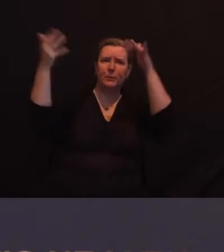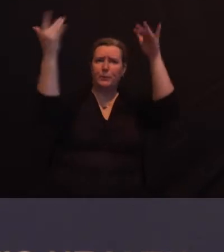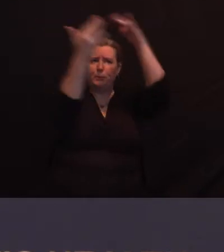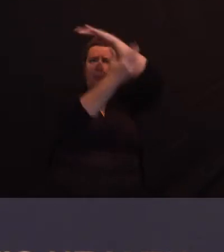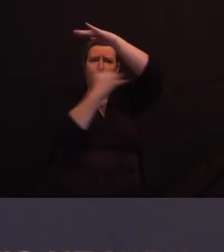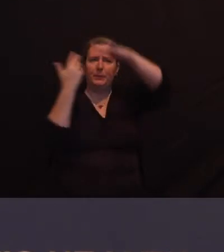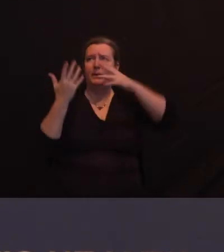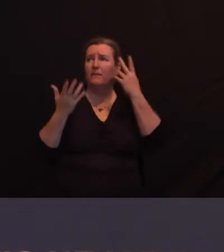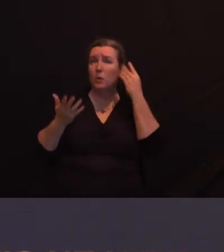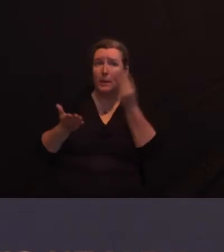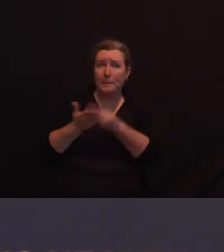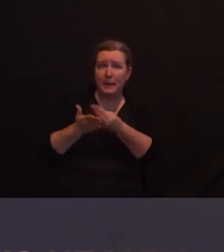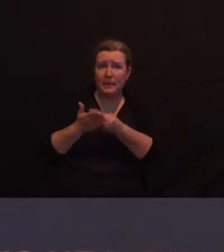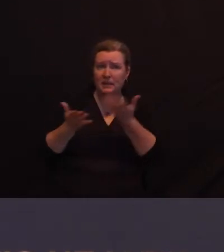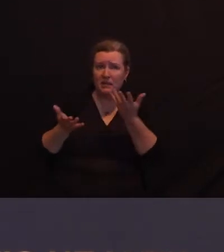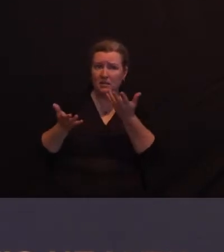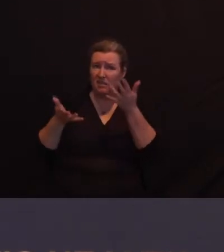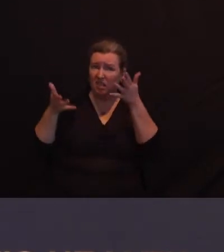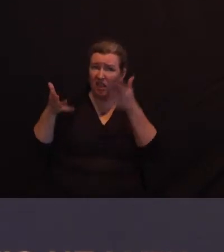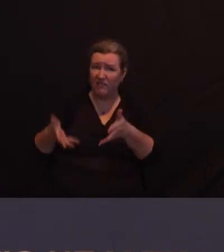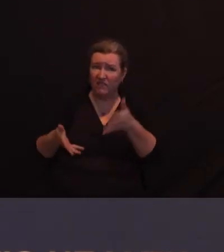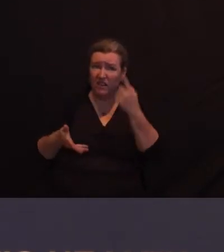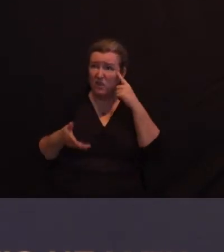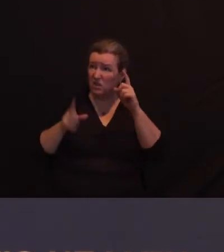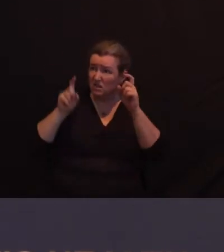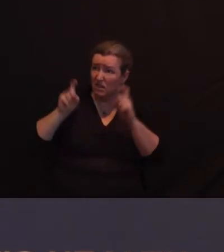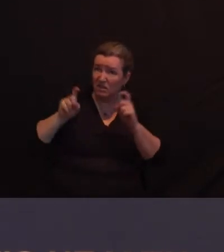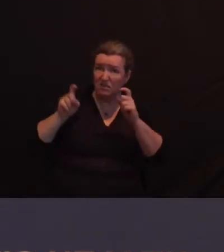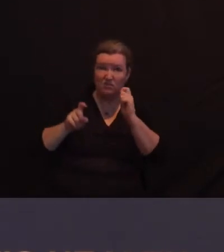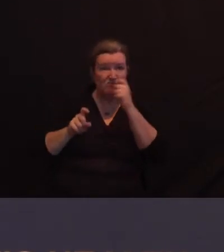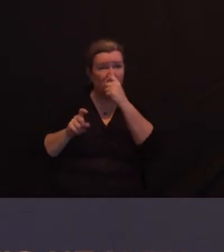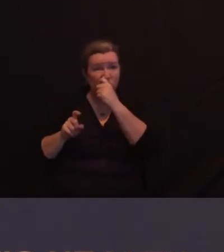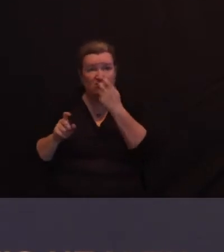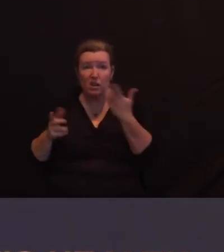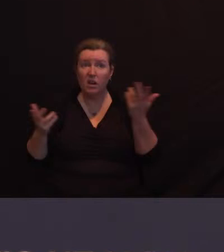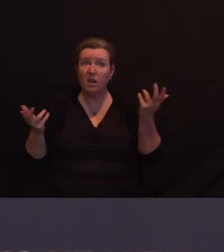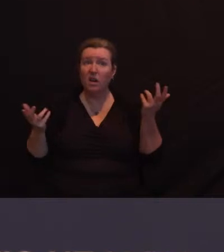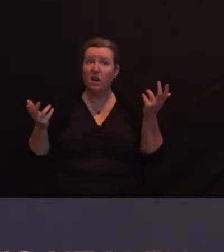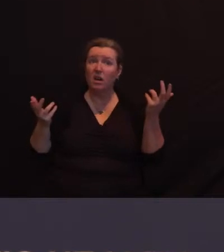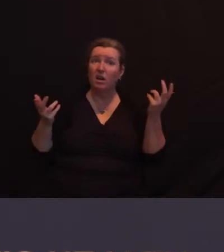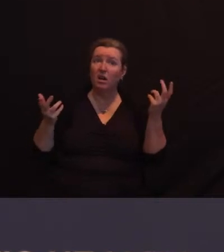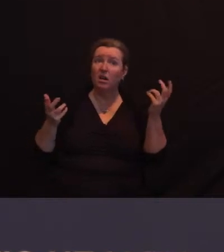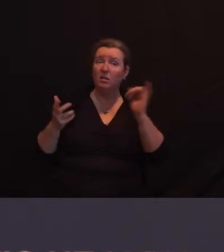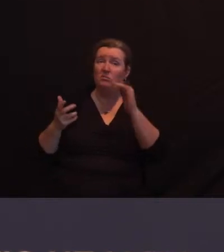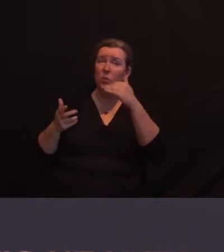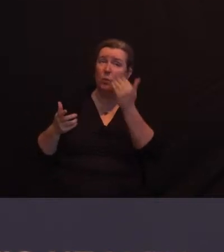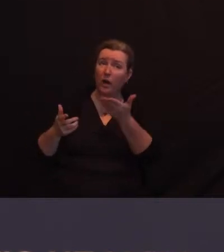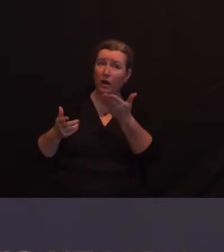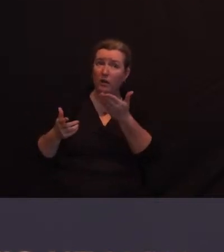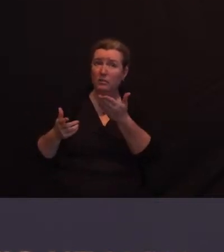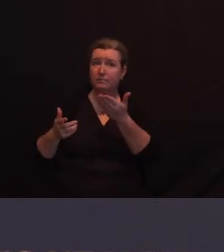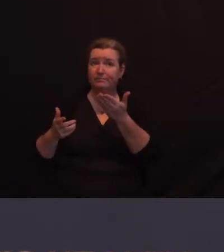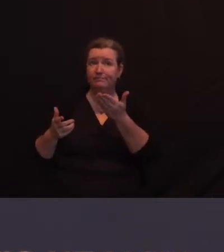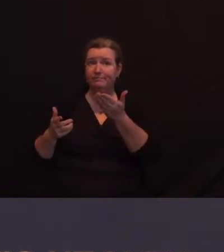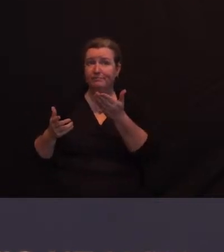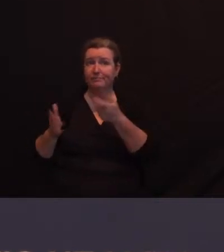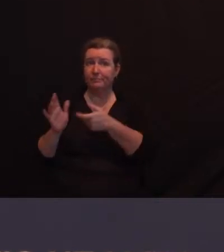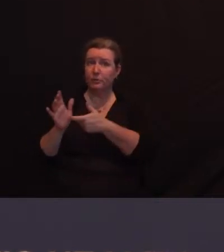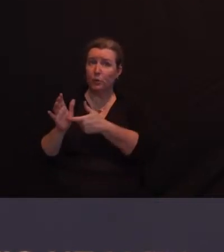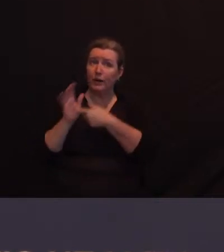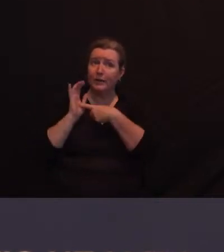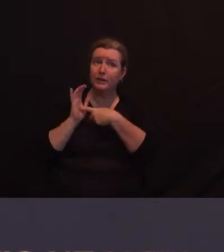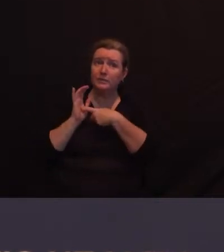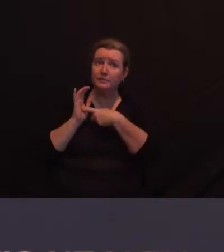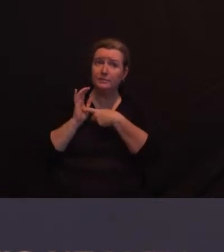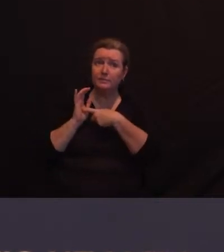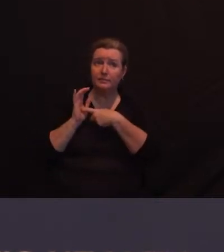testing regime? And one from Daniel Munoz. Are these requirements today a direct response to the FDA's full approval of the Pfizer vaccine,